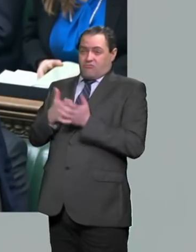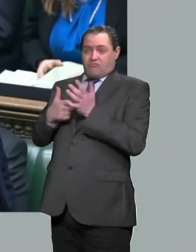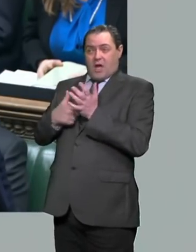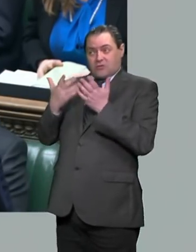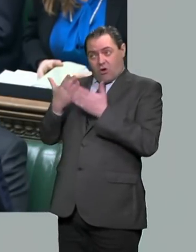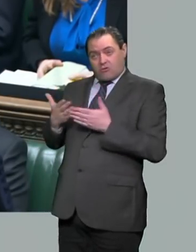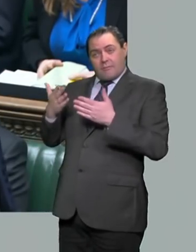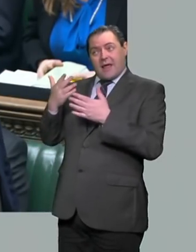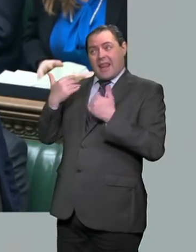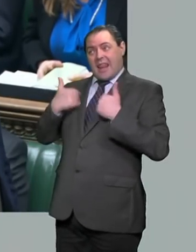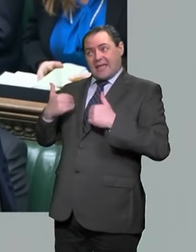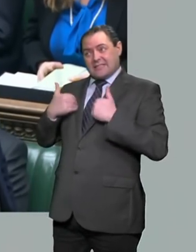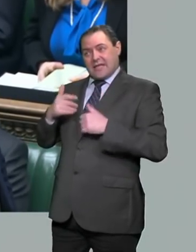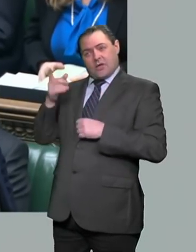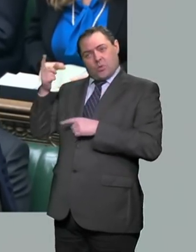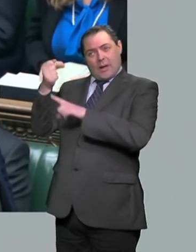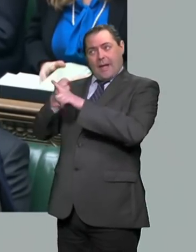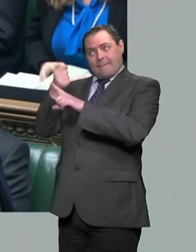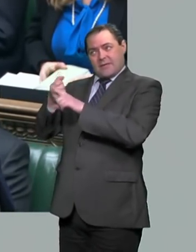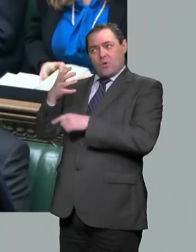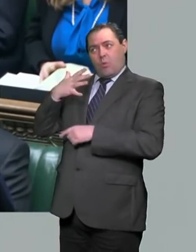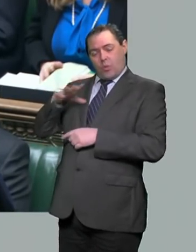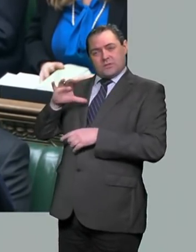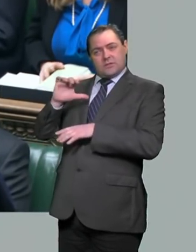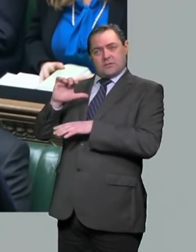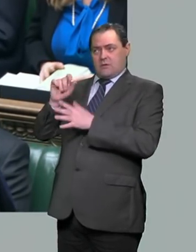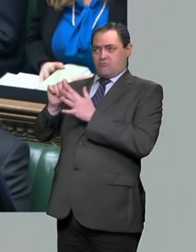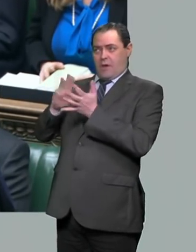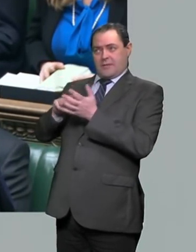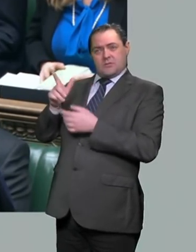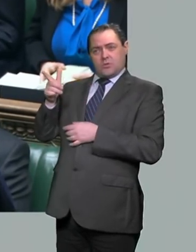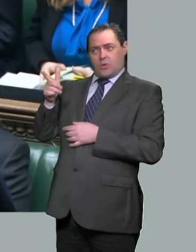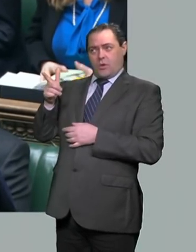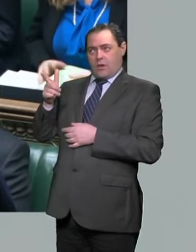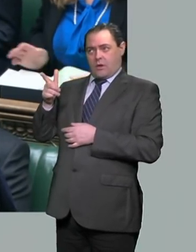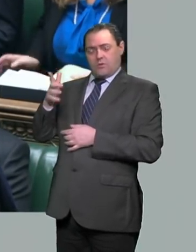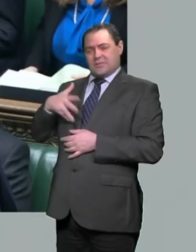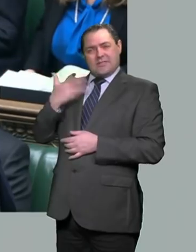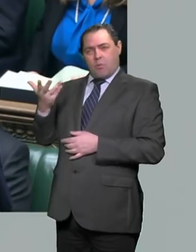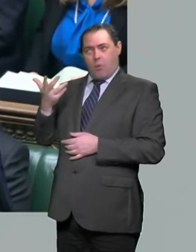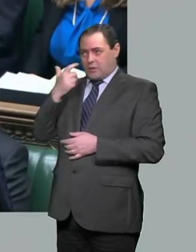she campaigned actively to install a Prime Minister who wanted to get